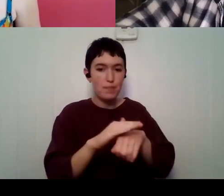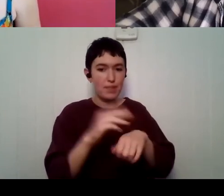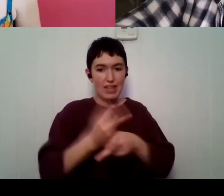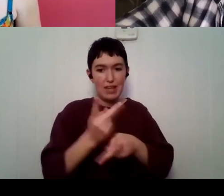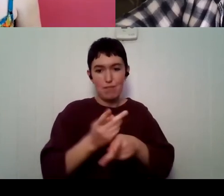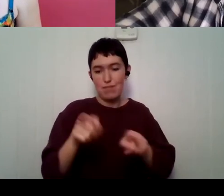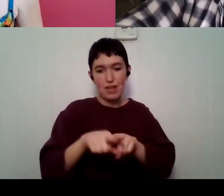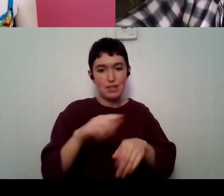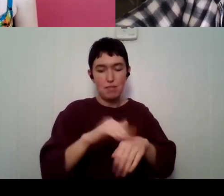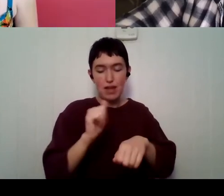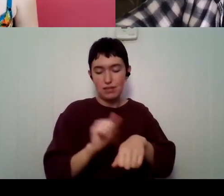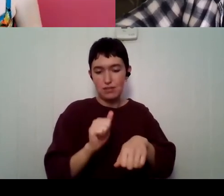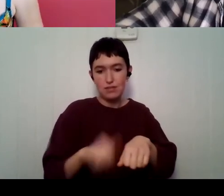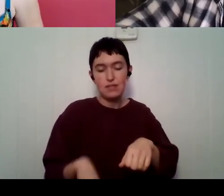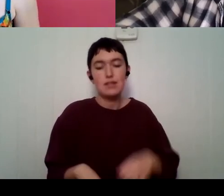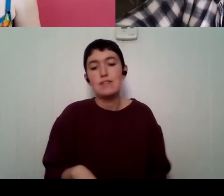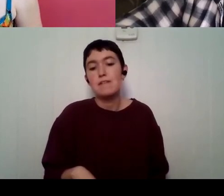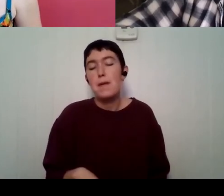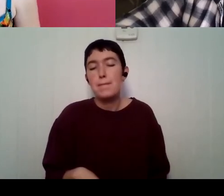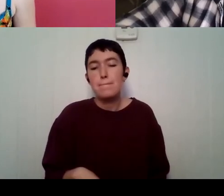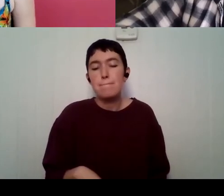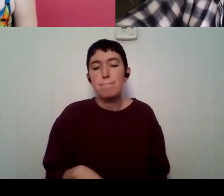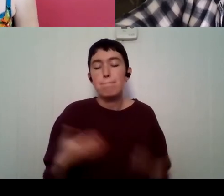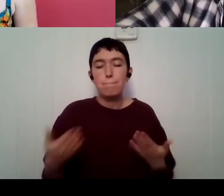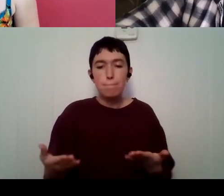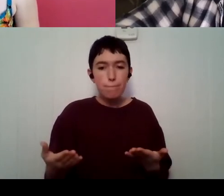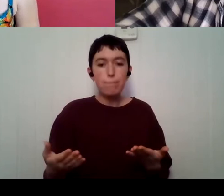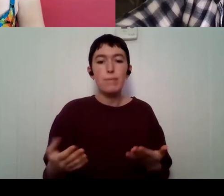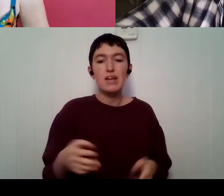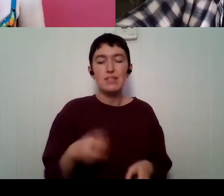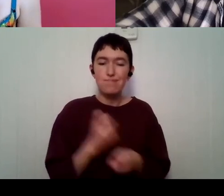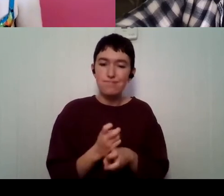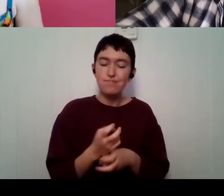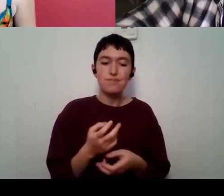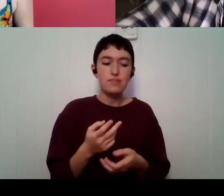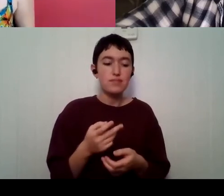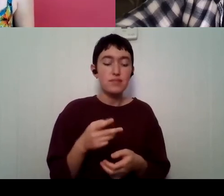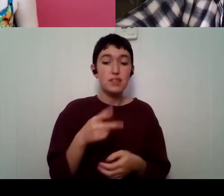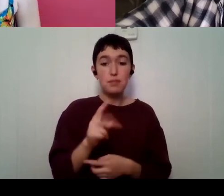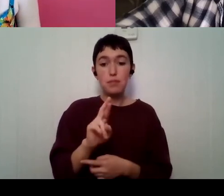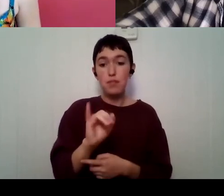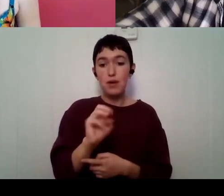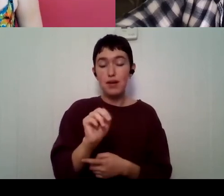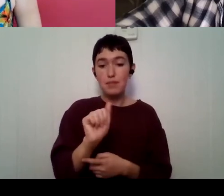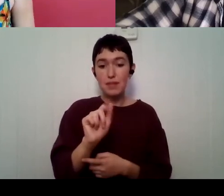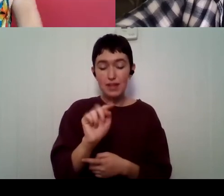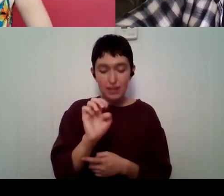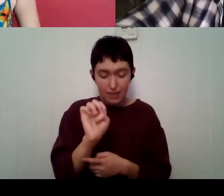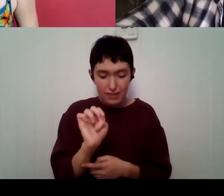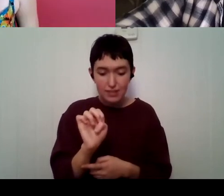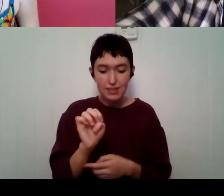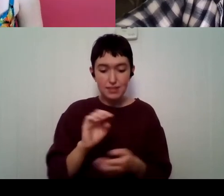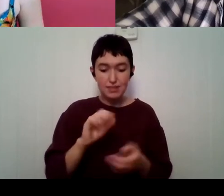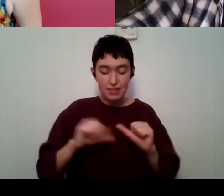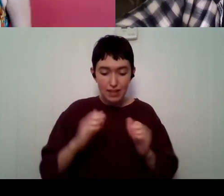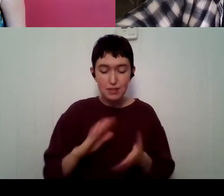And going a step further, it's tough. Primatologists become primatologists because we think they're adorable. We'd be